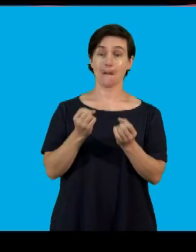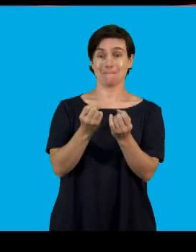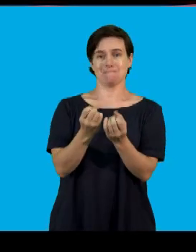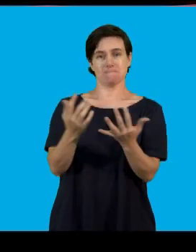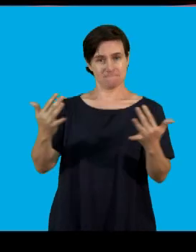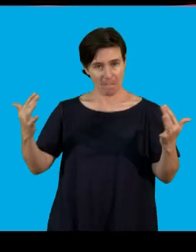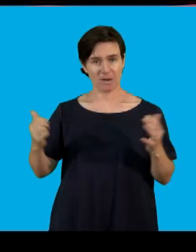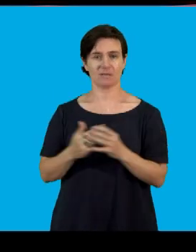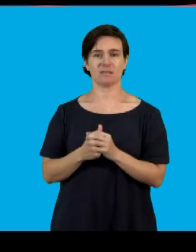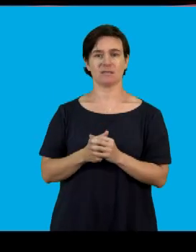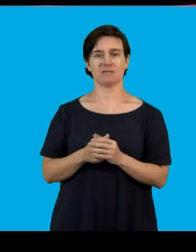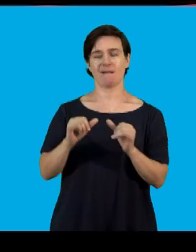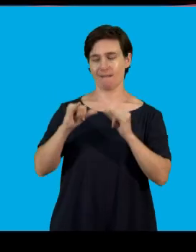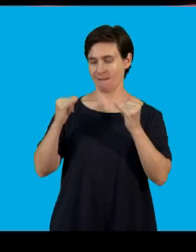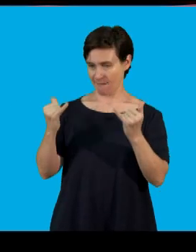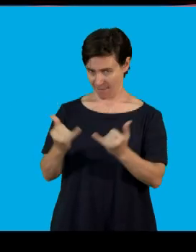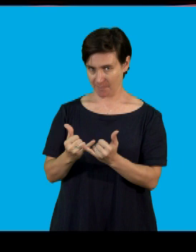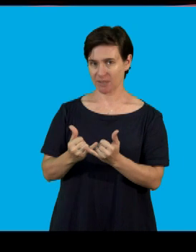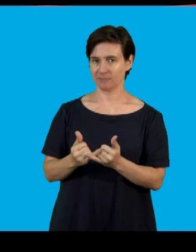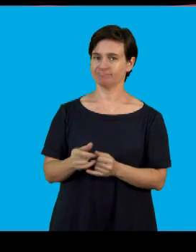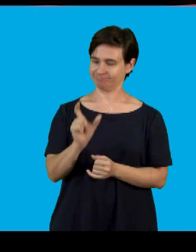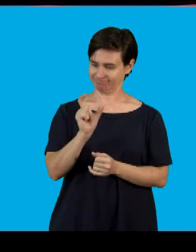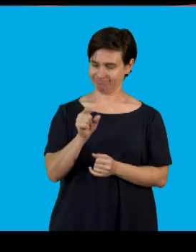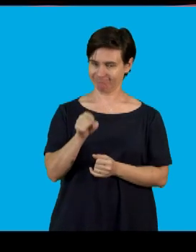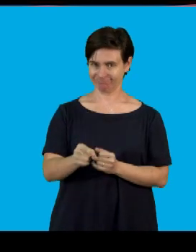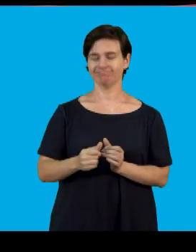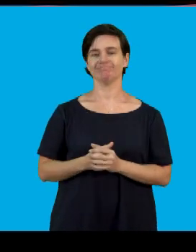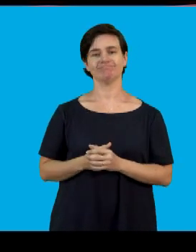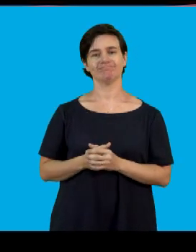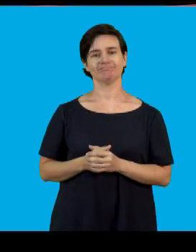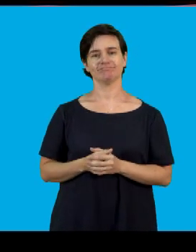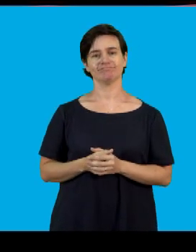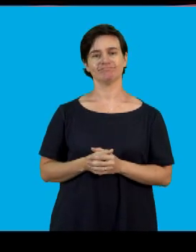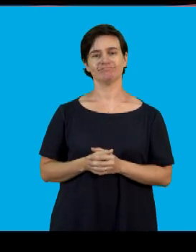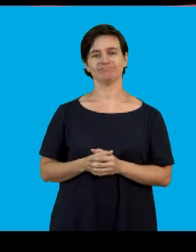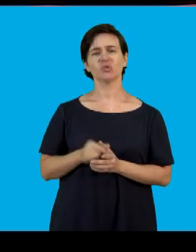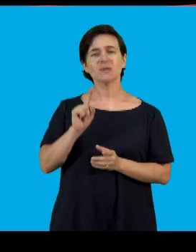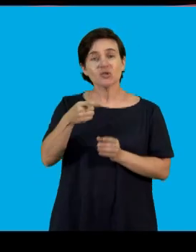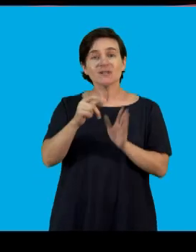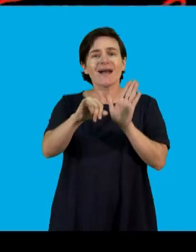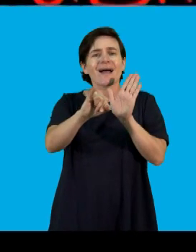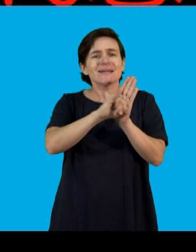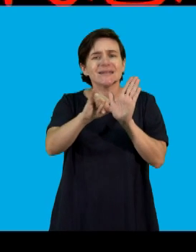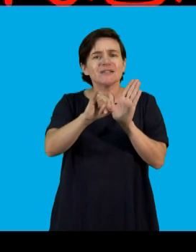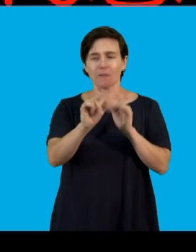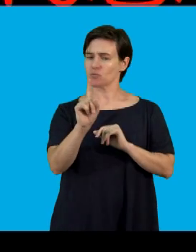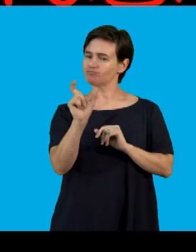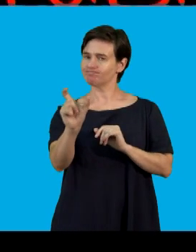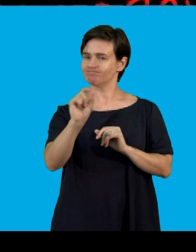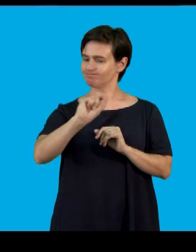is public company. You see, just had to identify